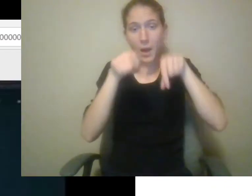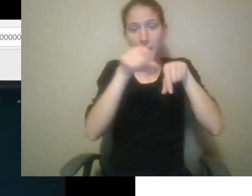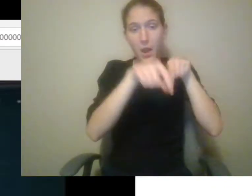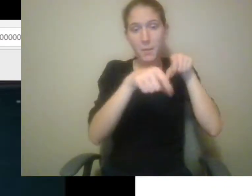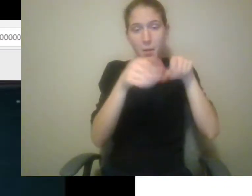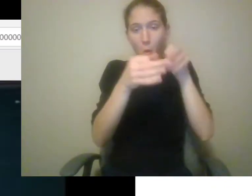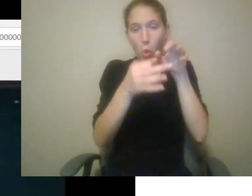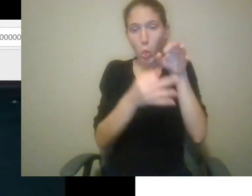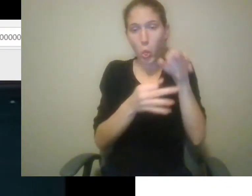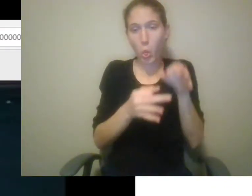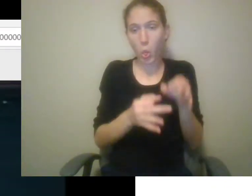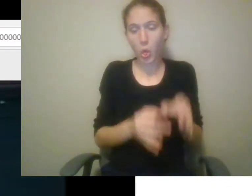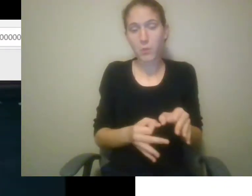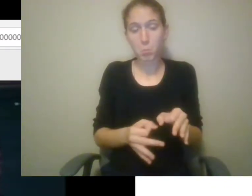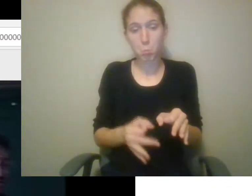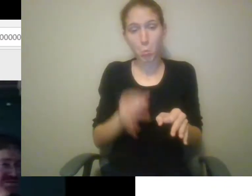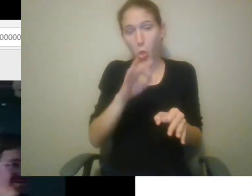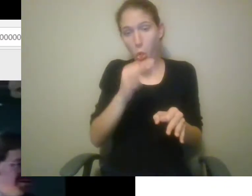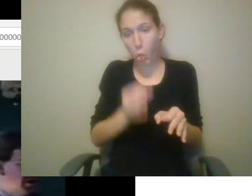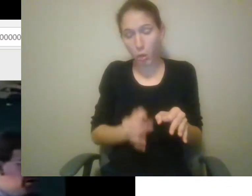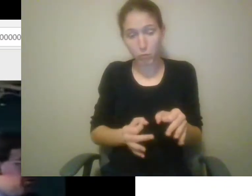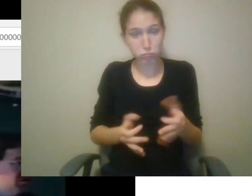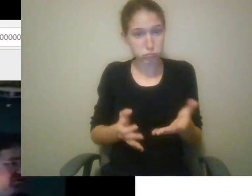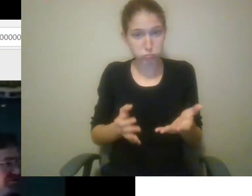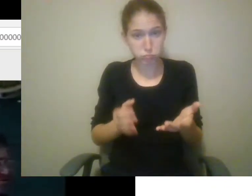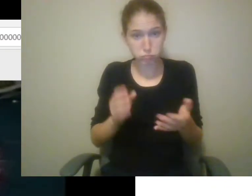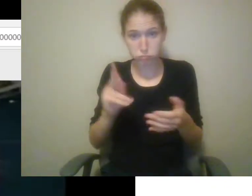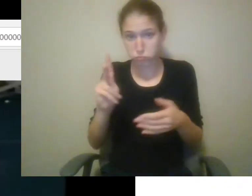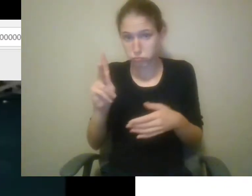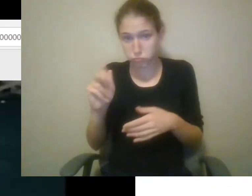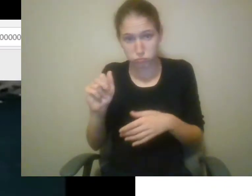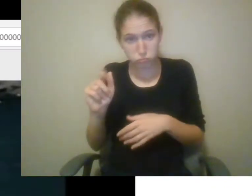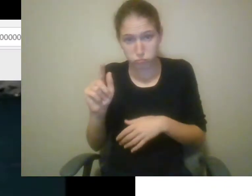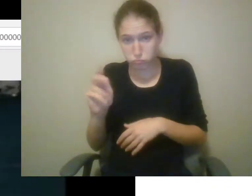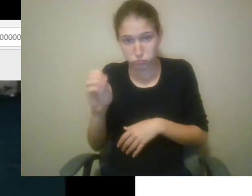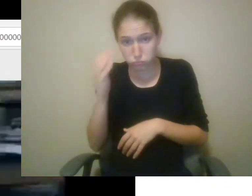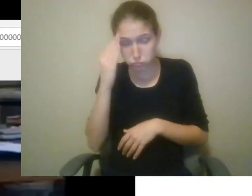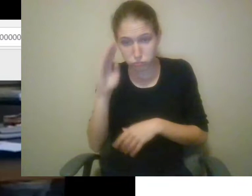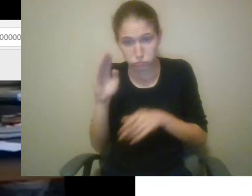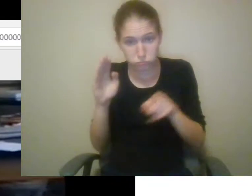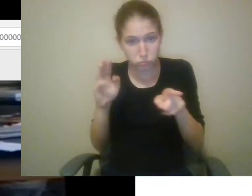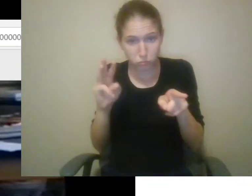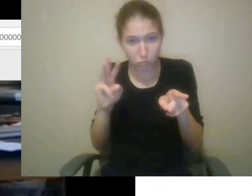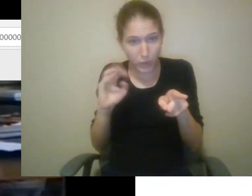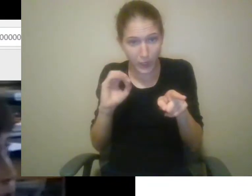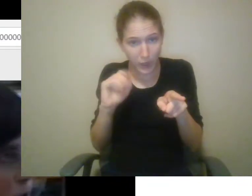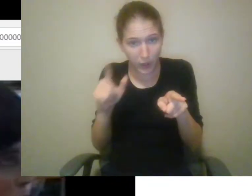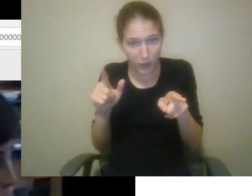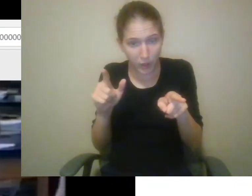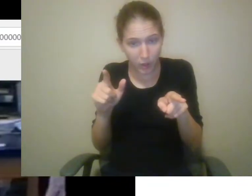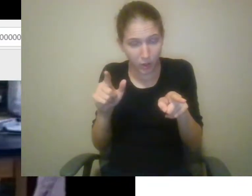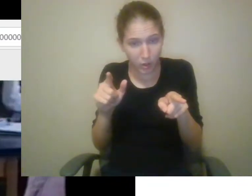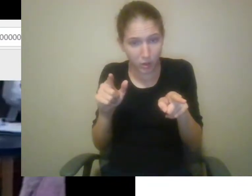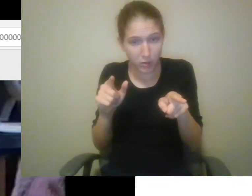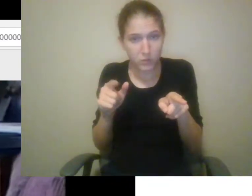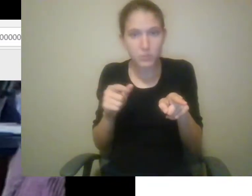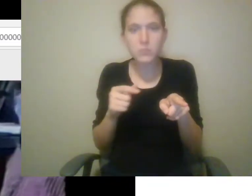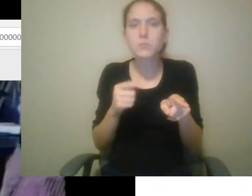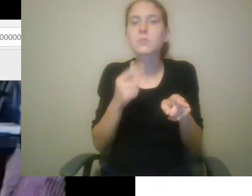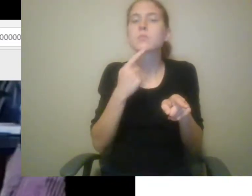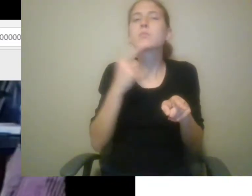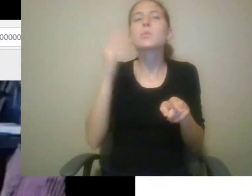down. All right. Katie, no? Okay, Will? What happens when you pour milk in it? It sort